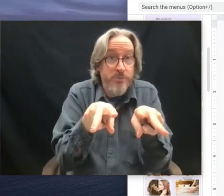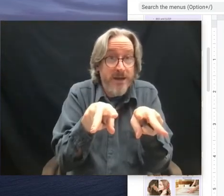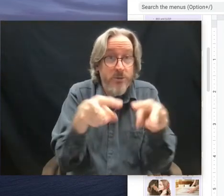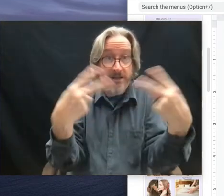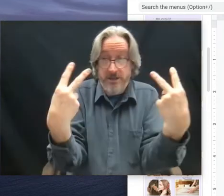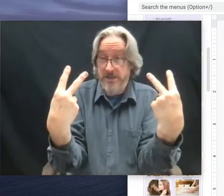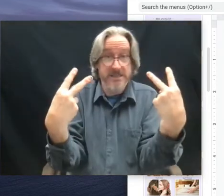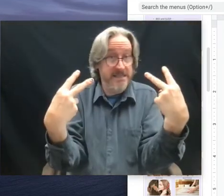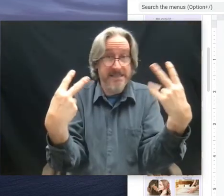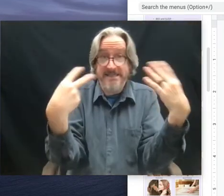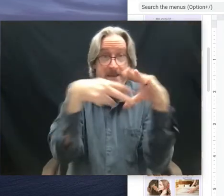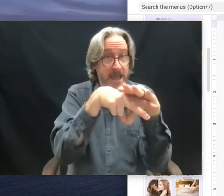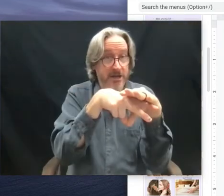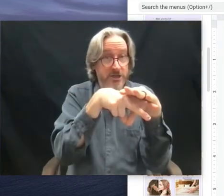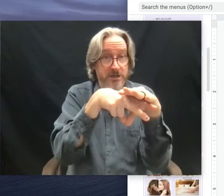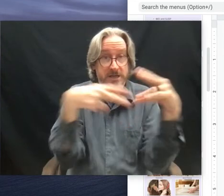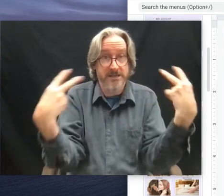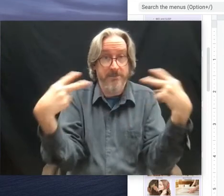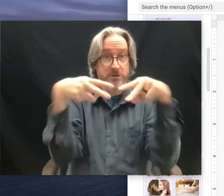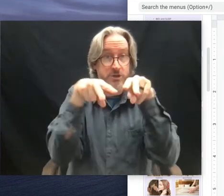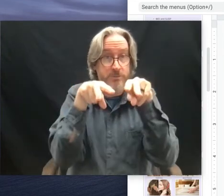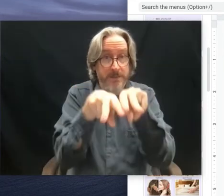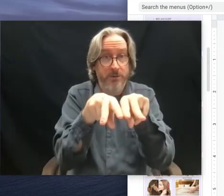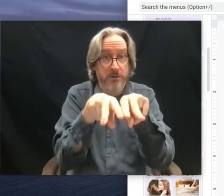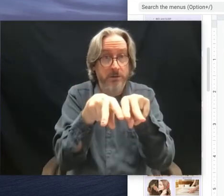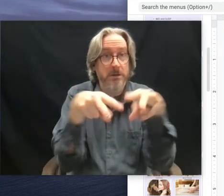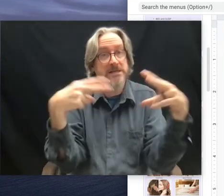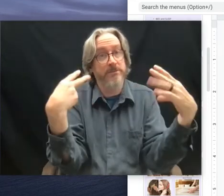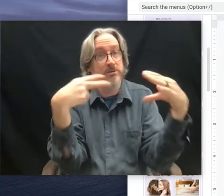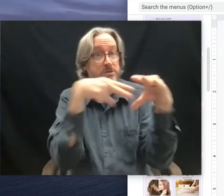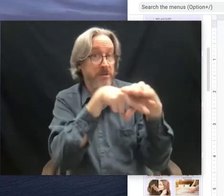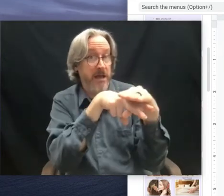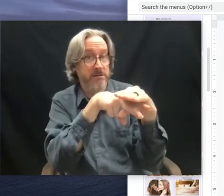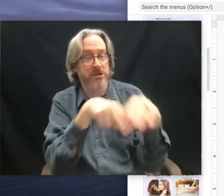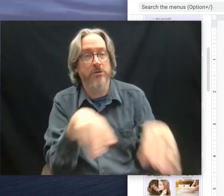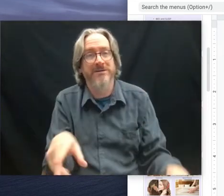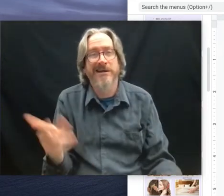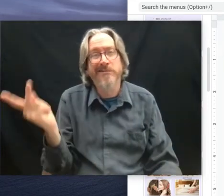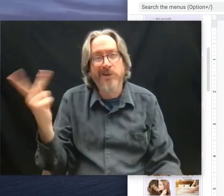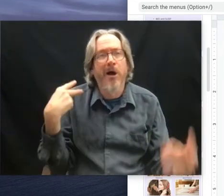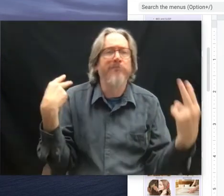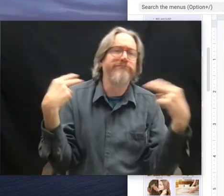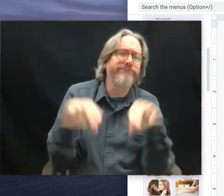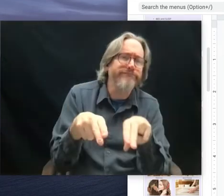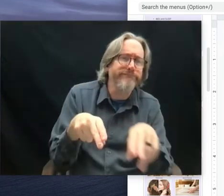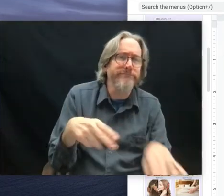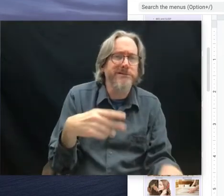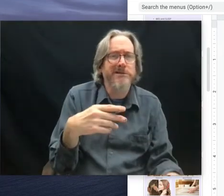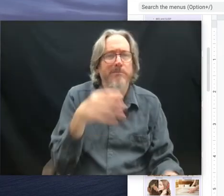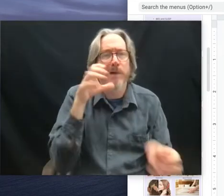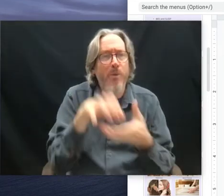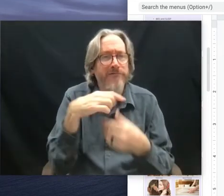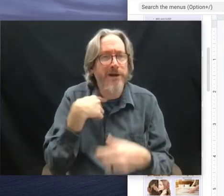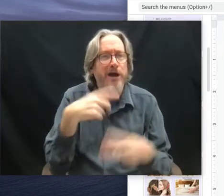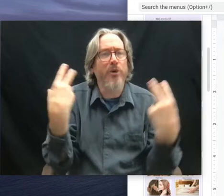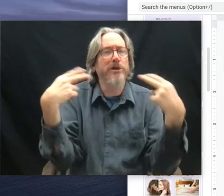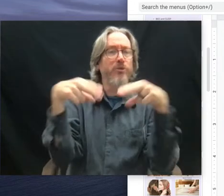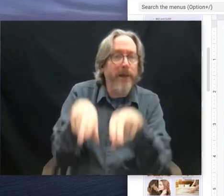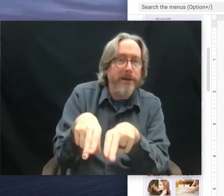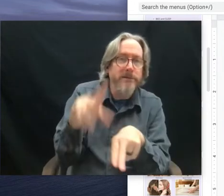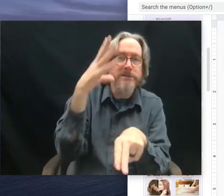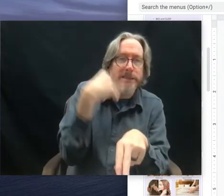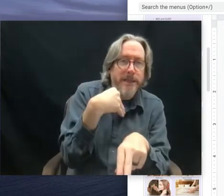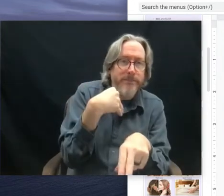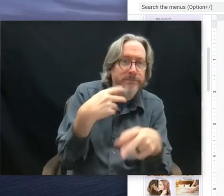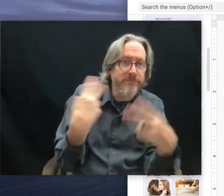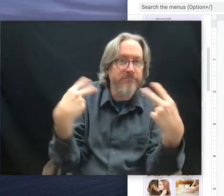go to bed with. It's the same action except two people as opposed to that. So my wife and I are going to